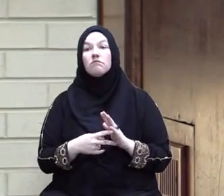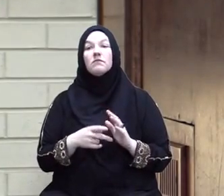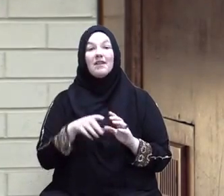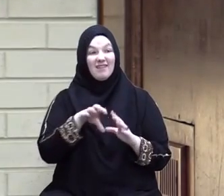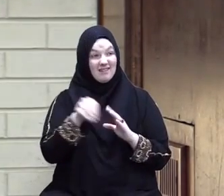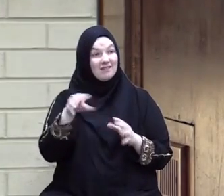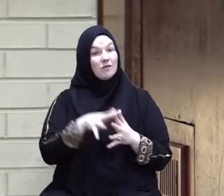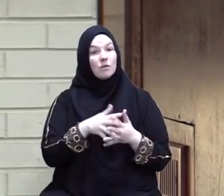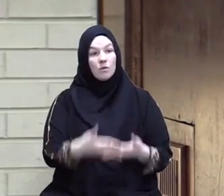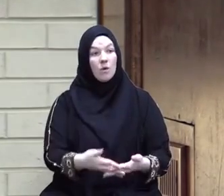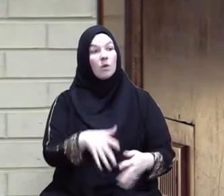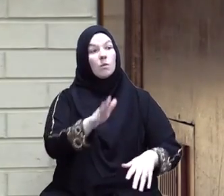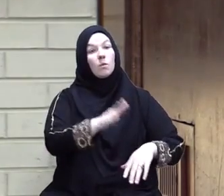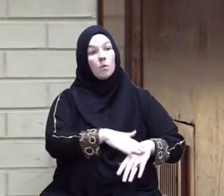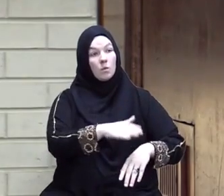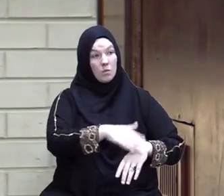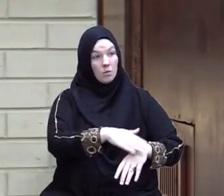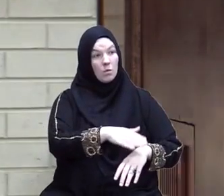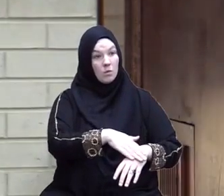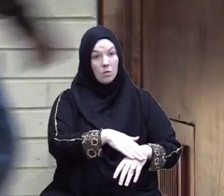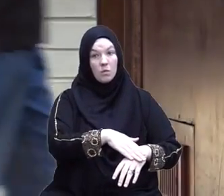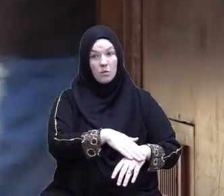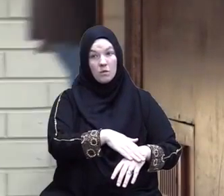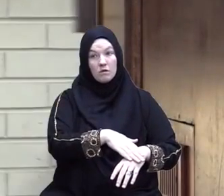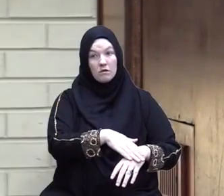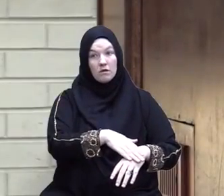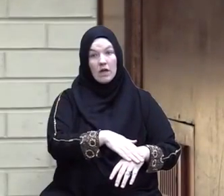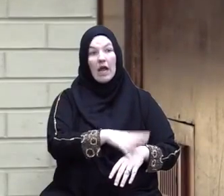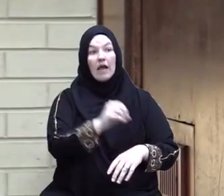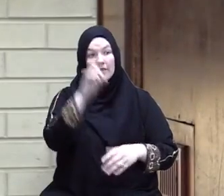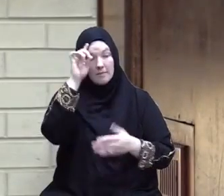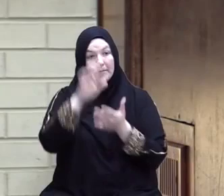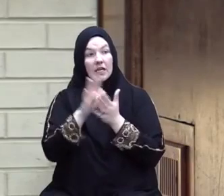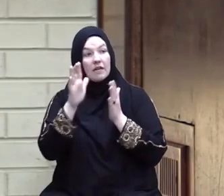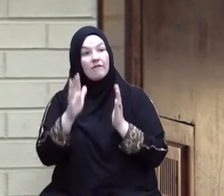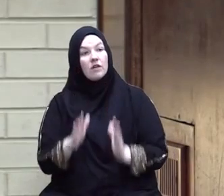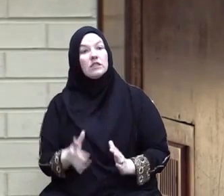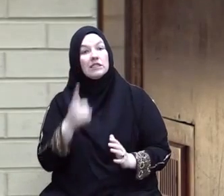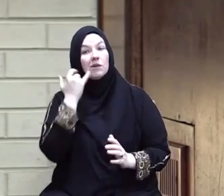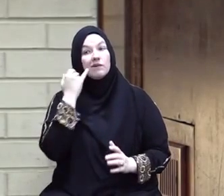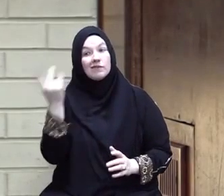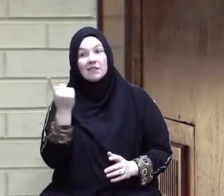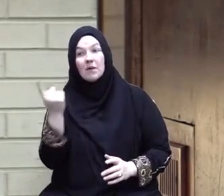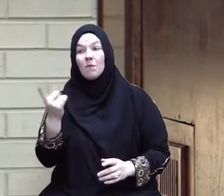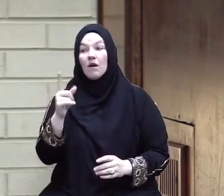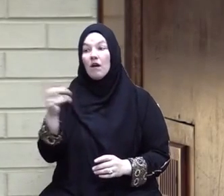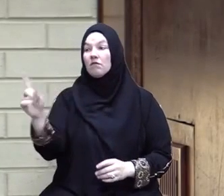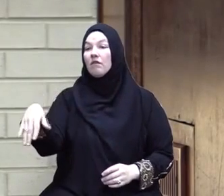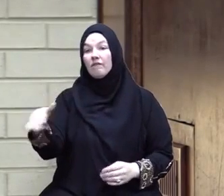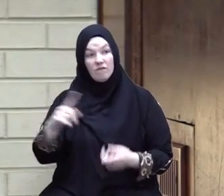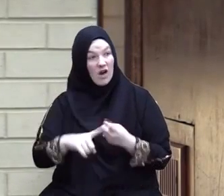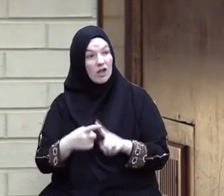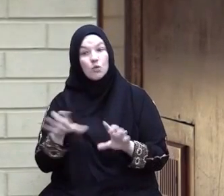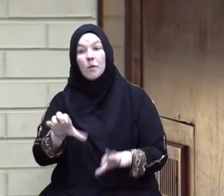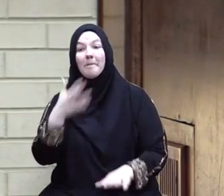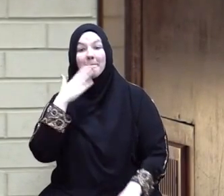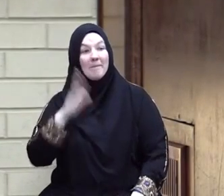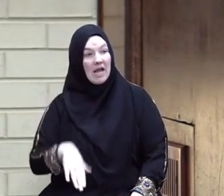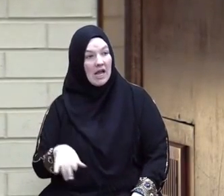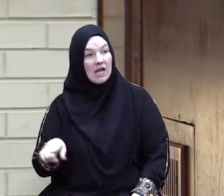warning, is only to be delivered to the believers. So when you see somebody doing something wrong, you